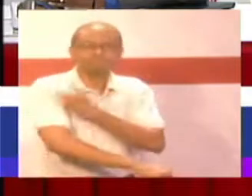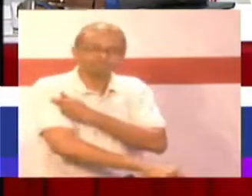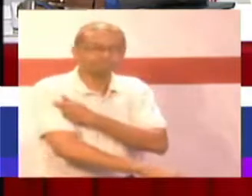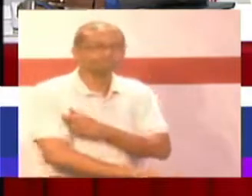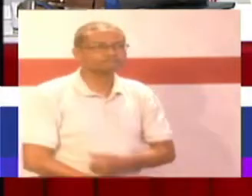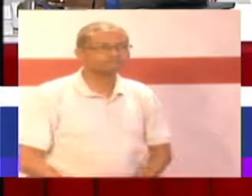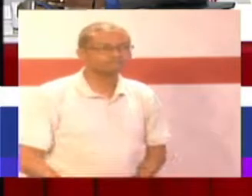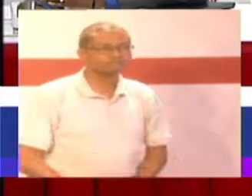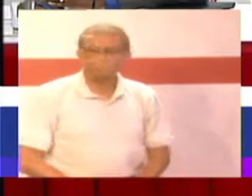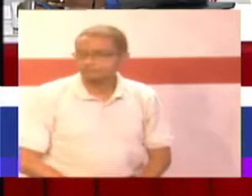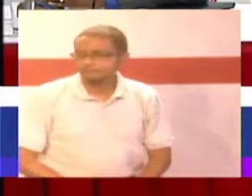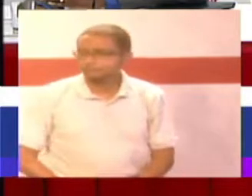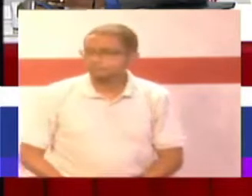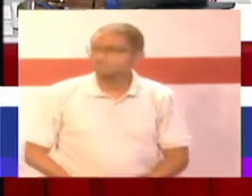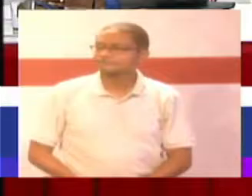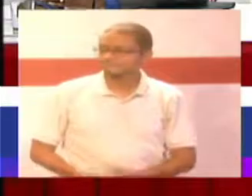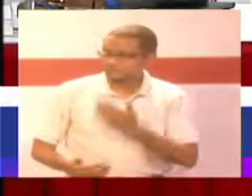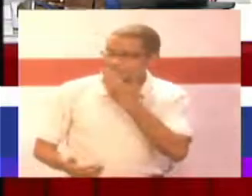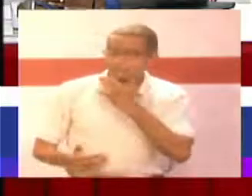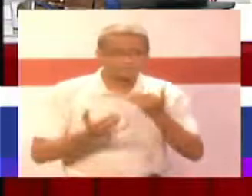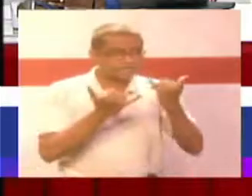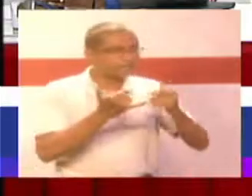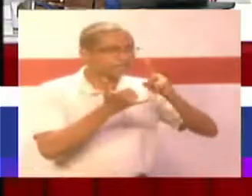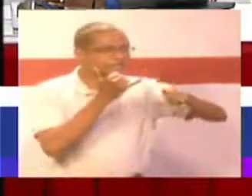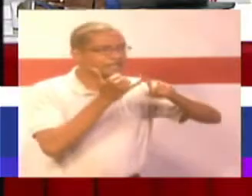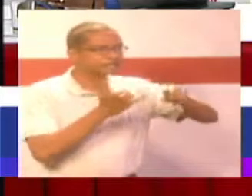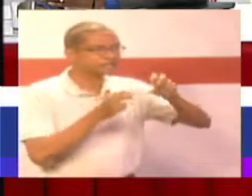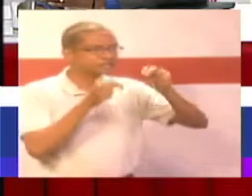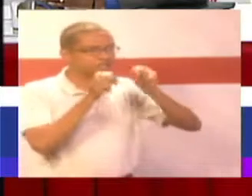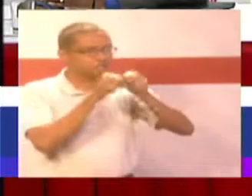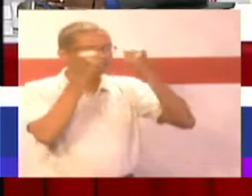Newsday. Good morning.